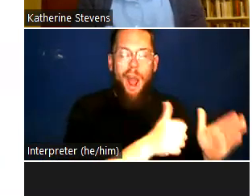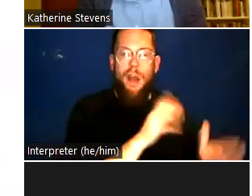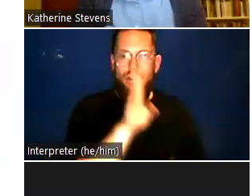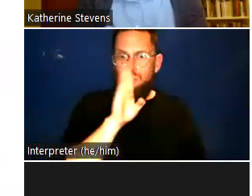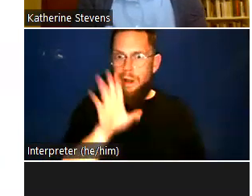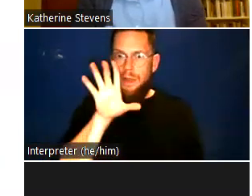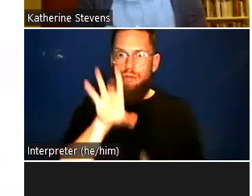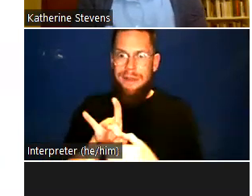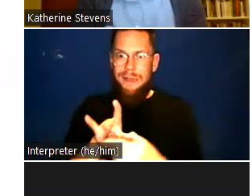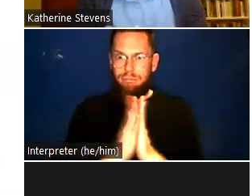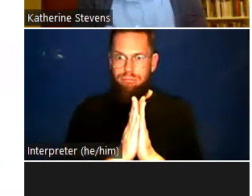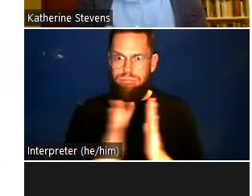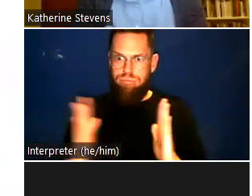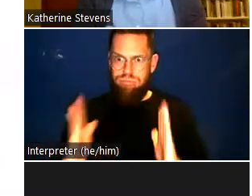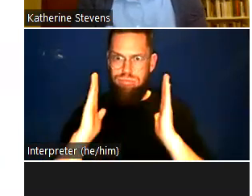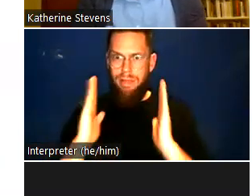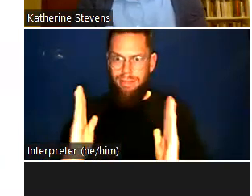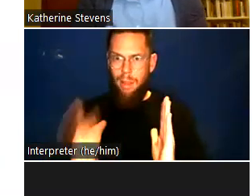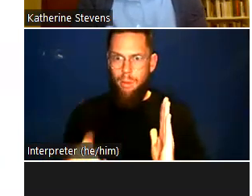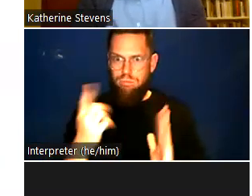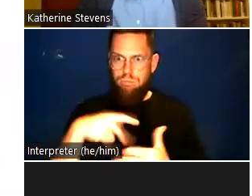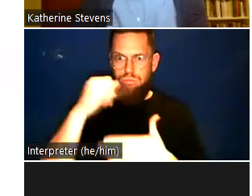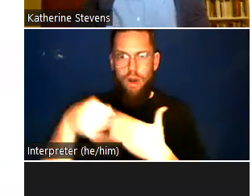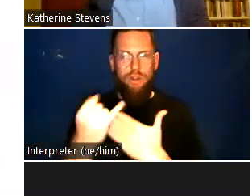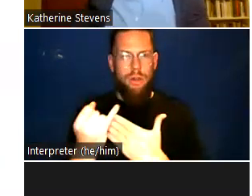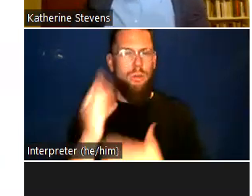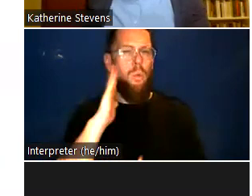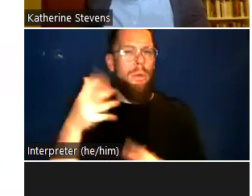will speak to later in the webinar.